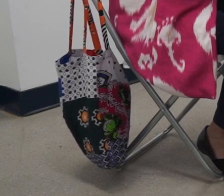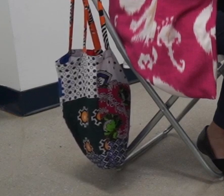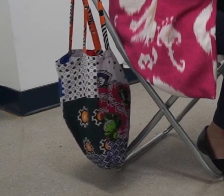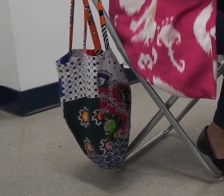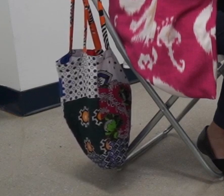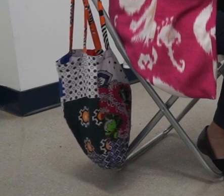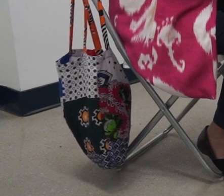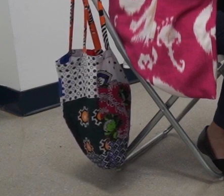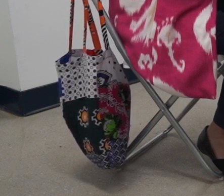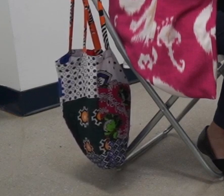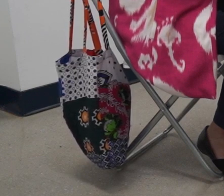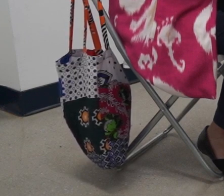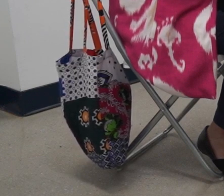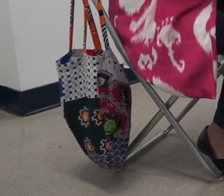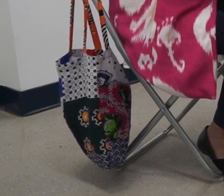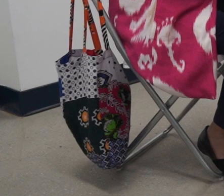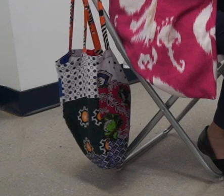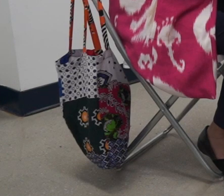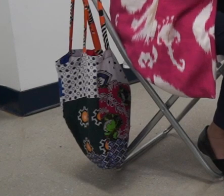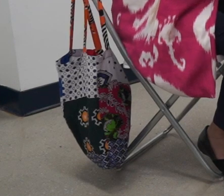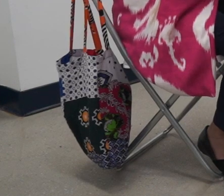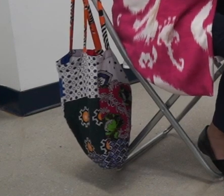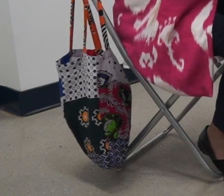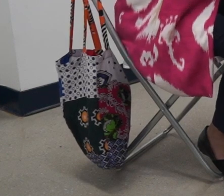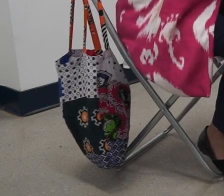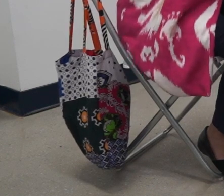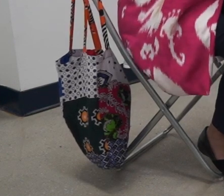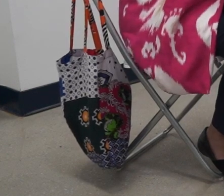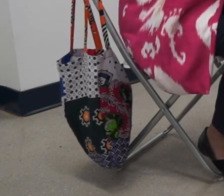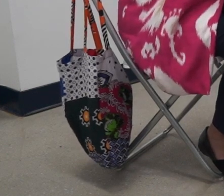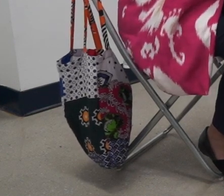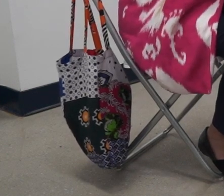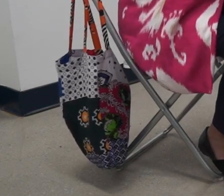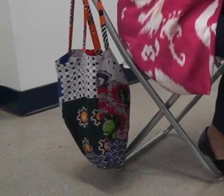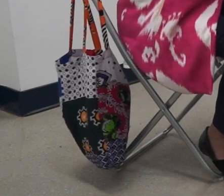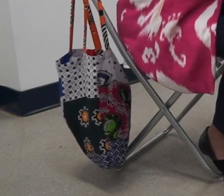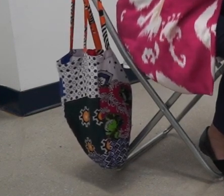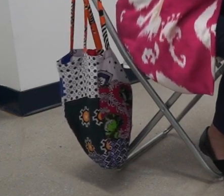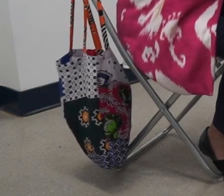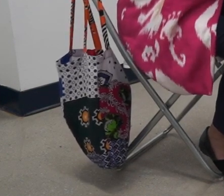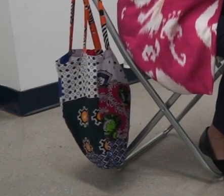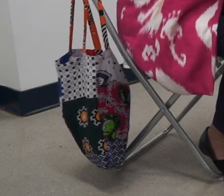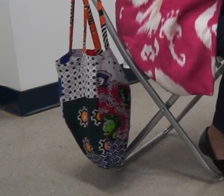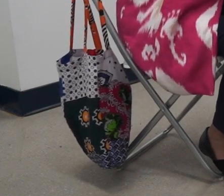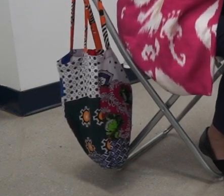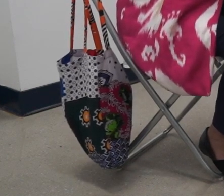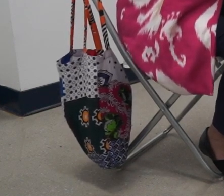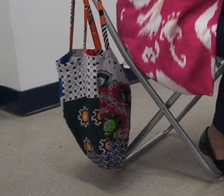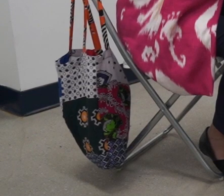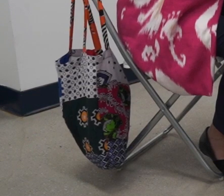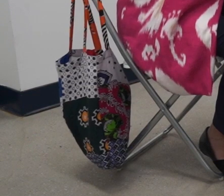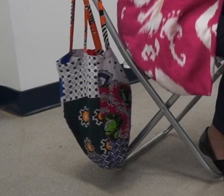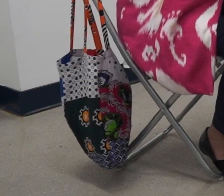DC marching and stopping traffic. So it was, yeah, exactly. We needed to go through those two things. In order to